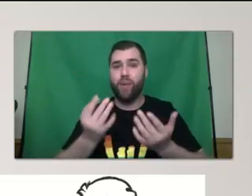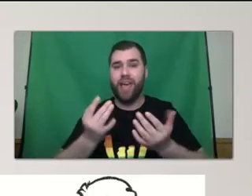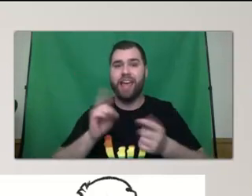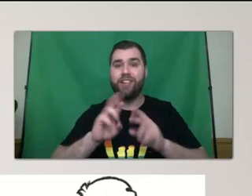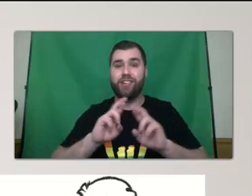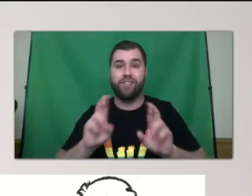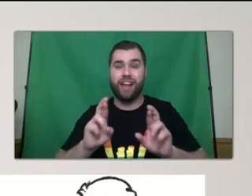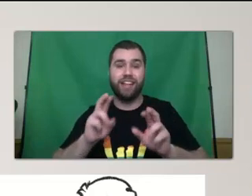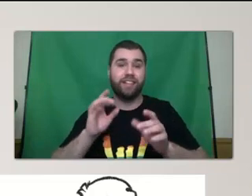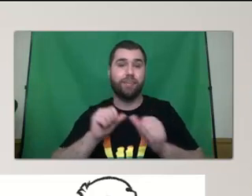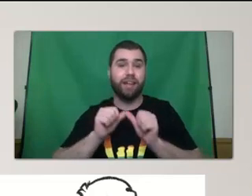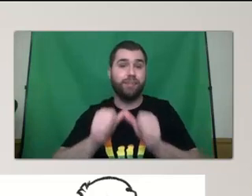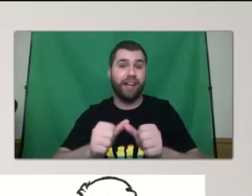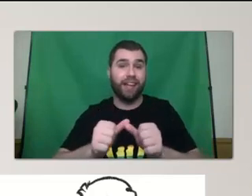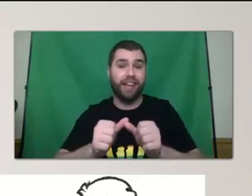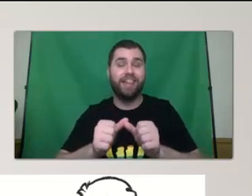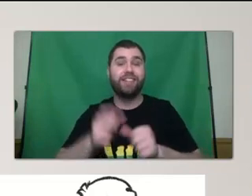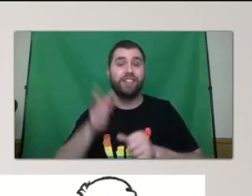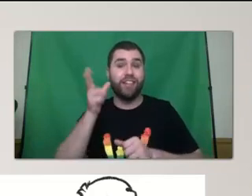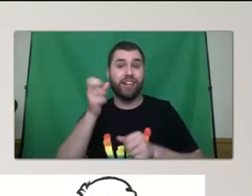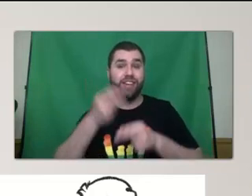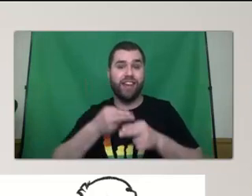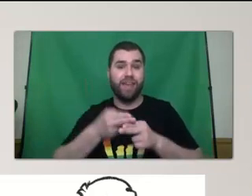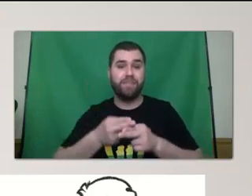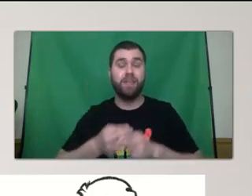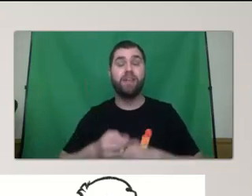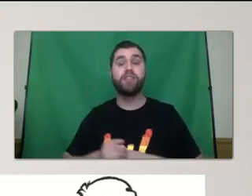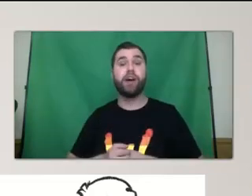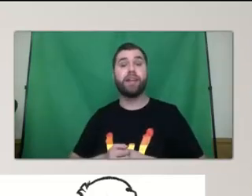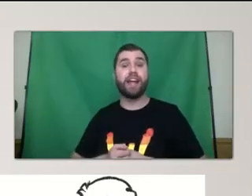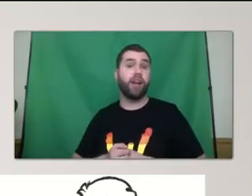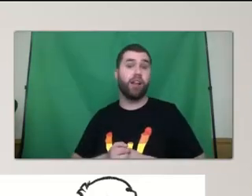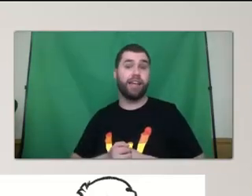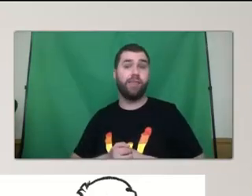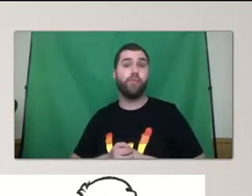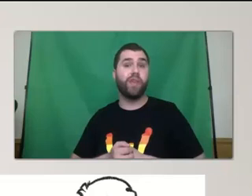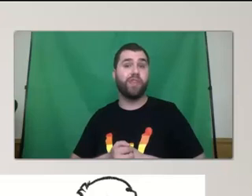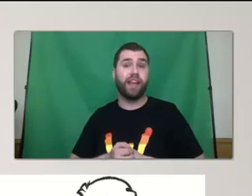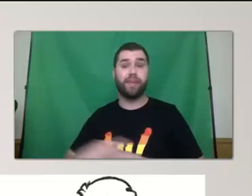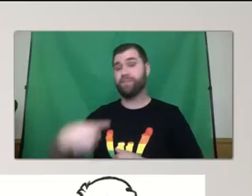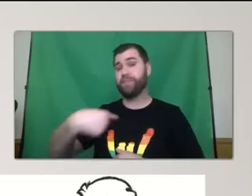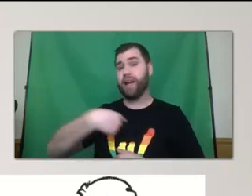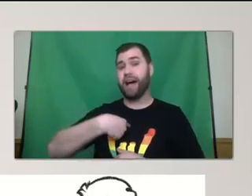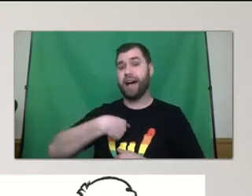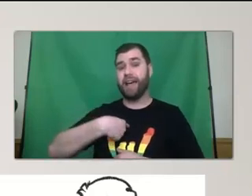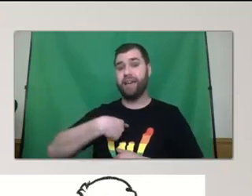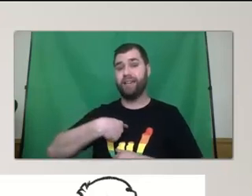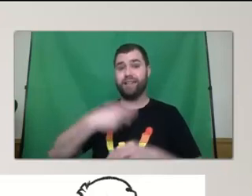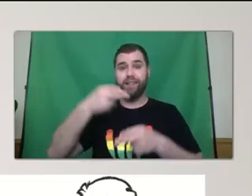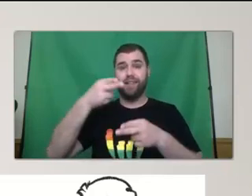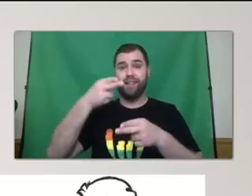then wait until you're ready to press play again so that you can hear the name. So I'm going to sign it all again with the name.